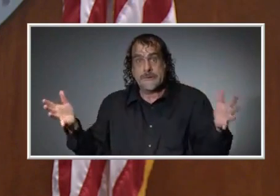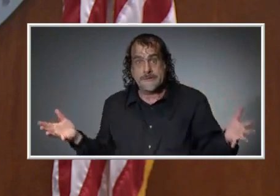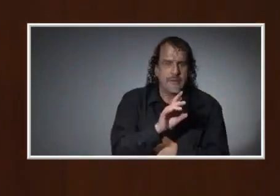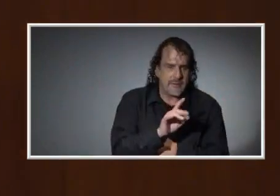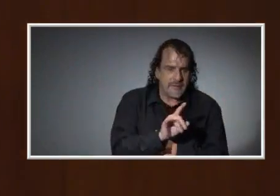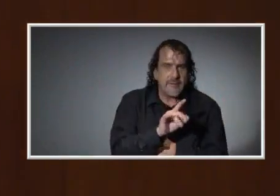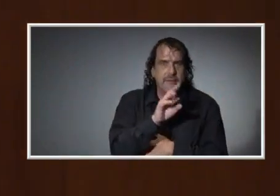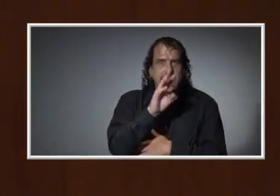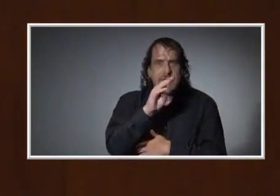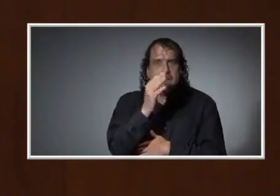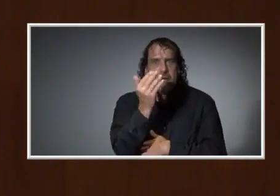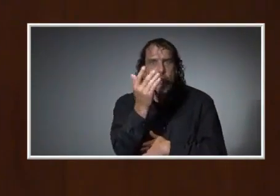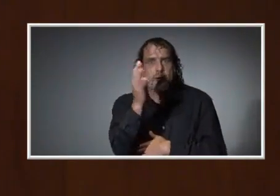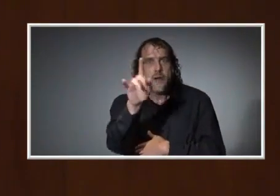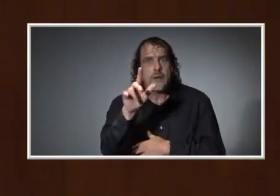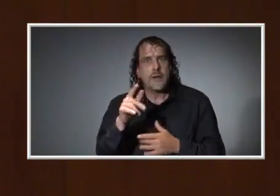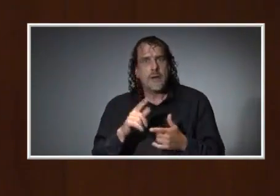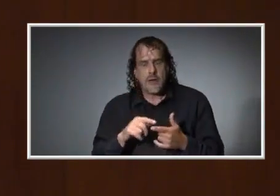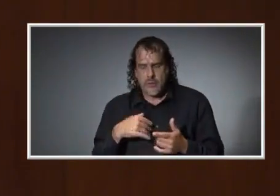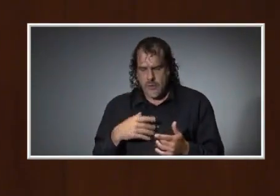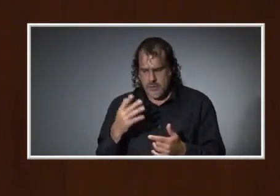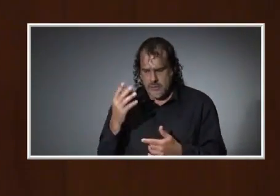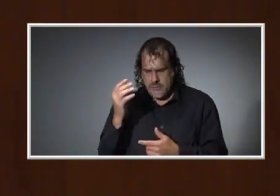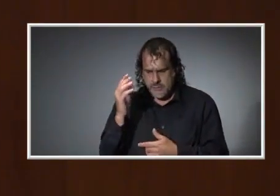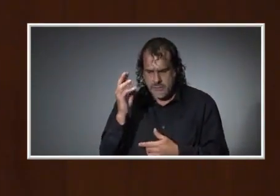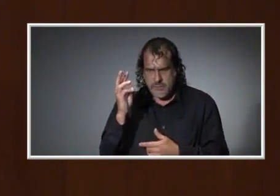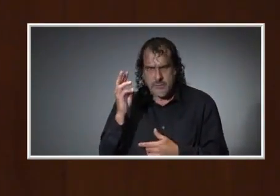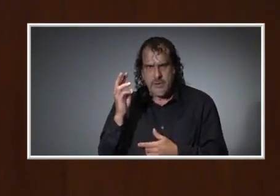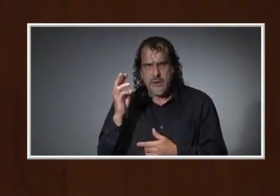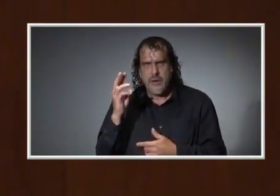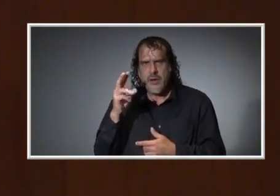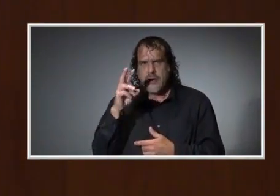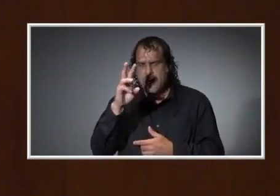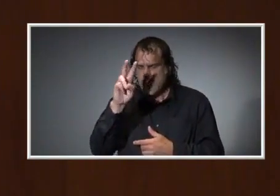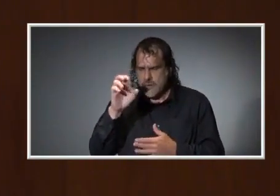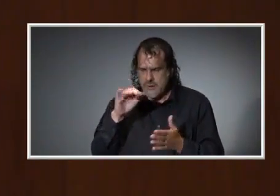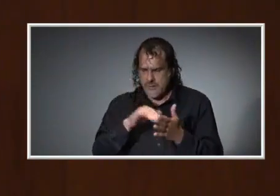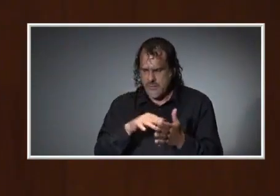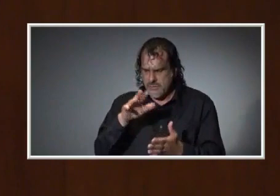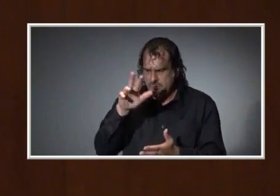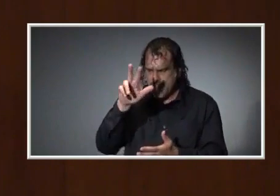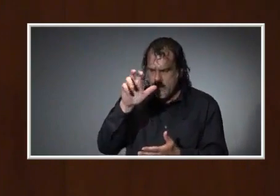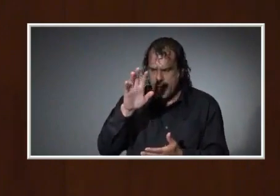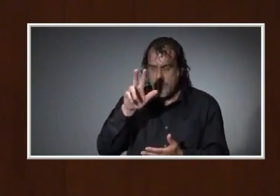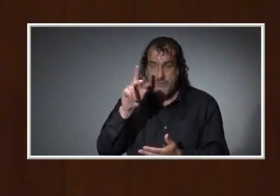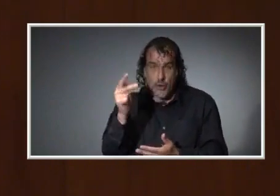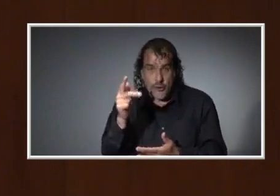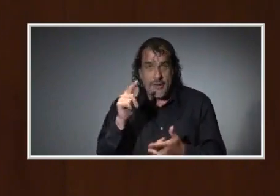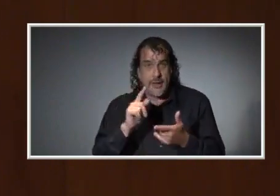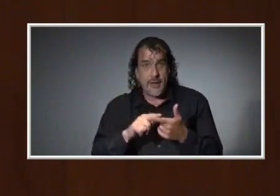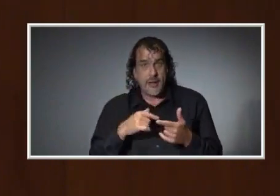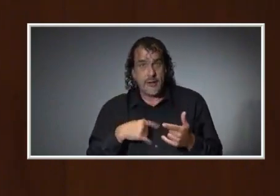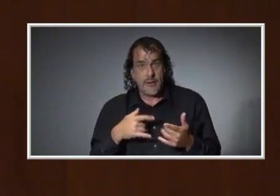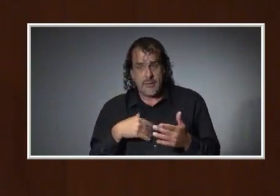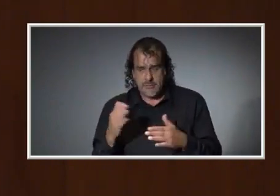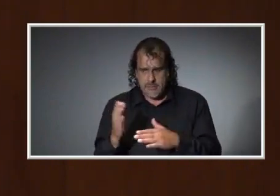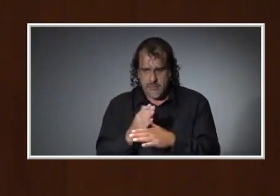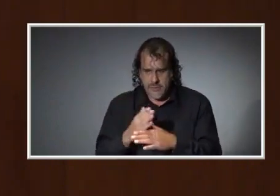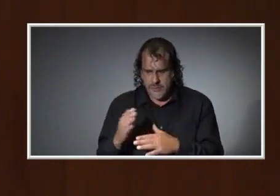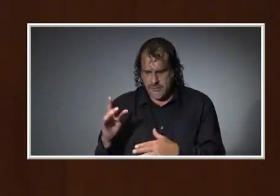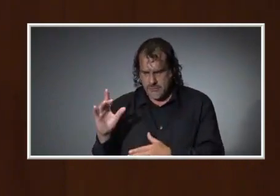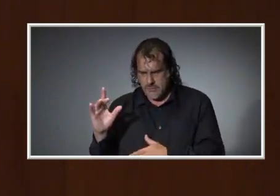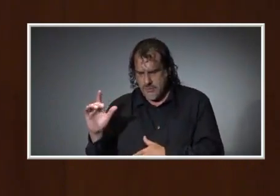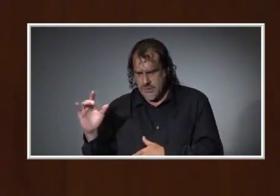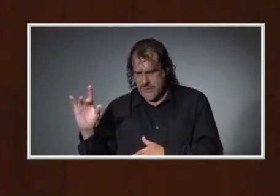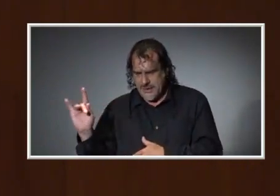is bad. 2,413 cases between the ages of 11 and 17. We have 990 between the ages of